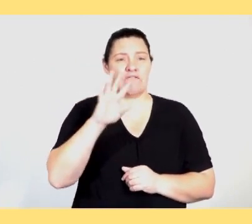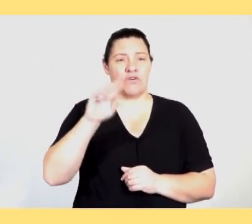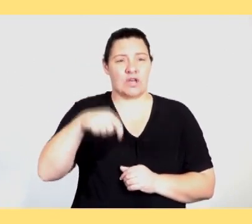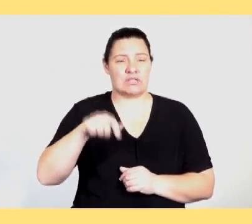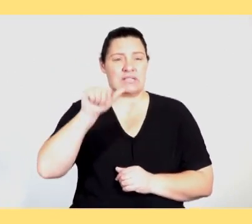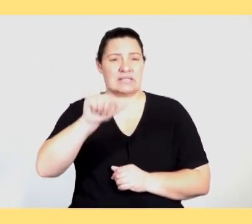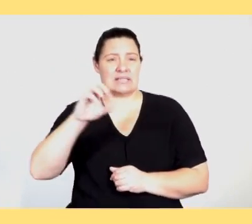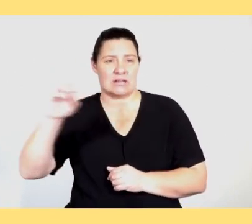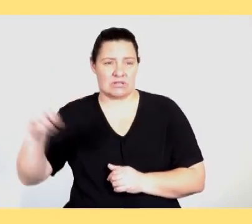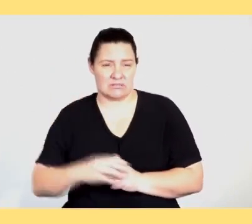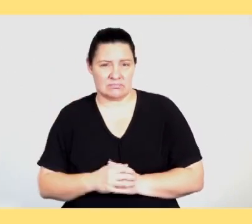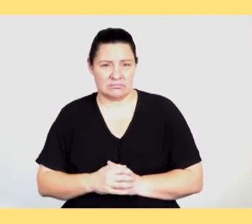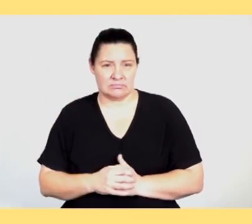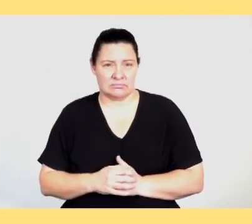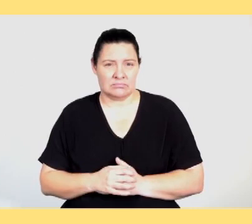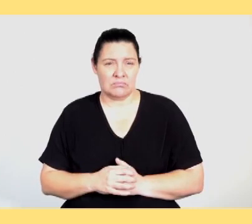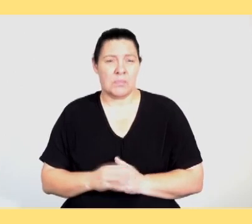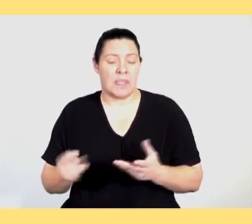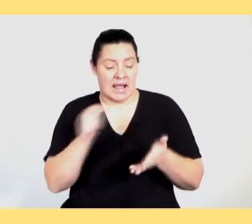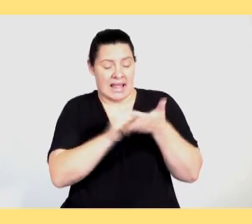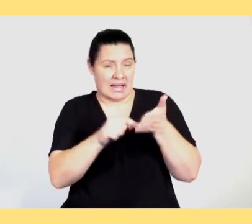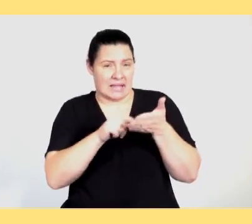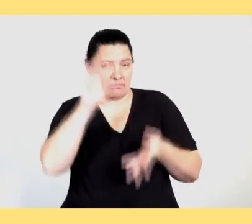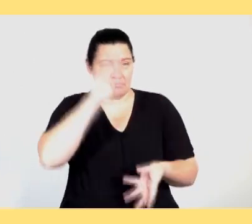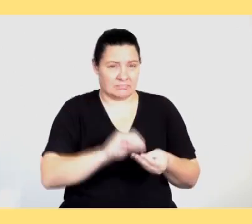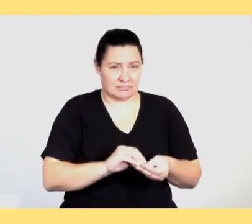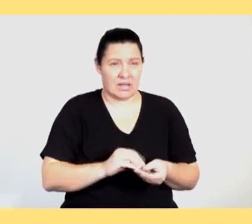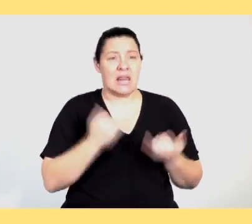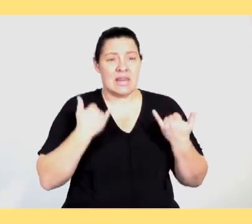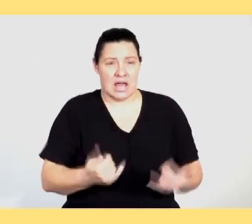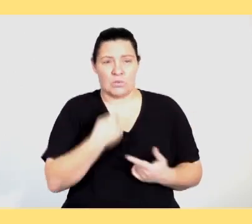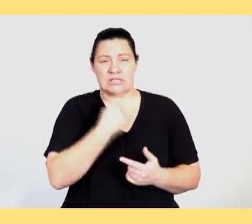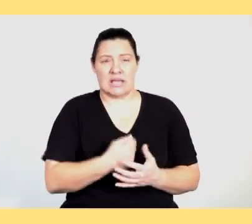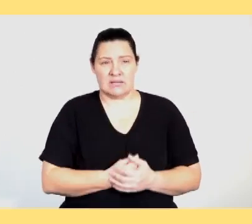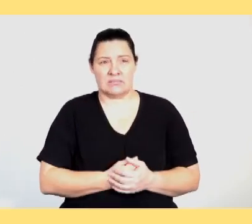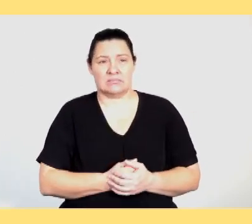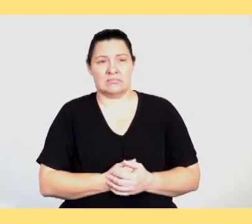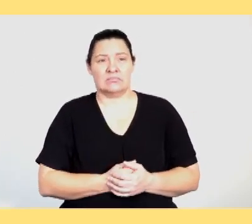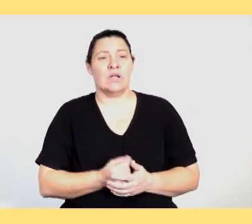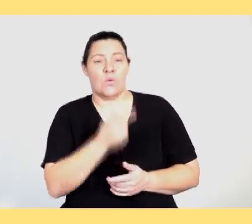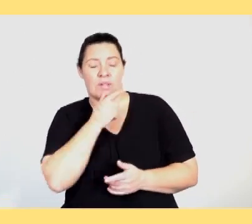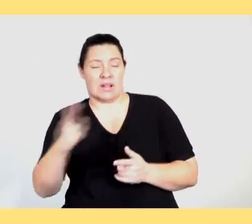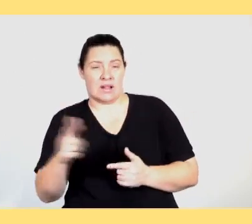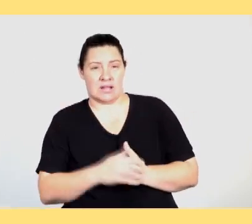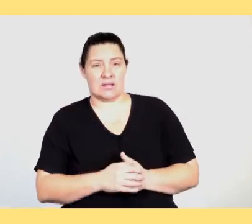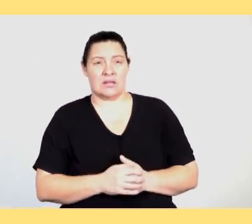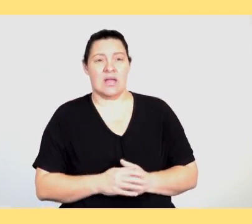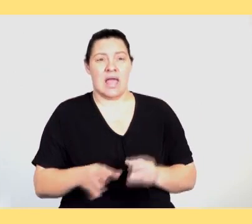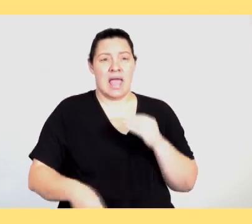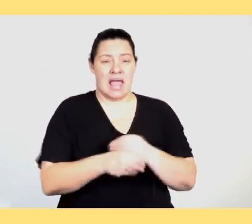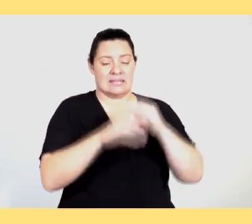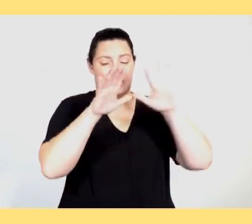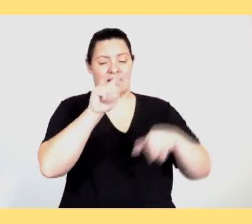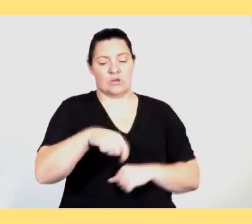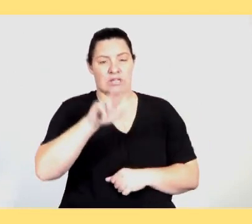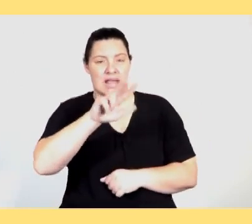34,600. And then when you have these figures, I want you to have your calculator close to you. And then you are now saying, I'm going to call the figures out for you. You're